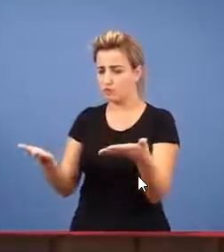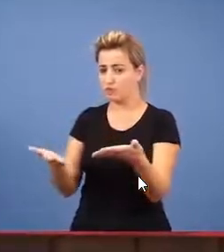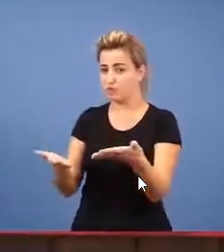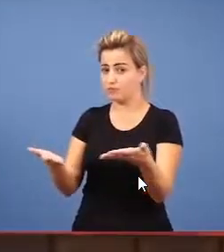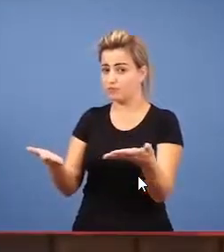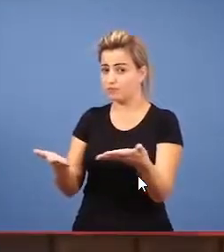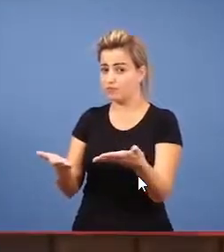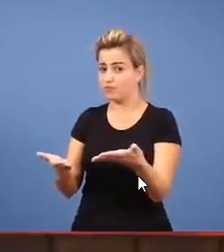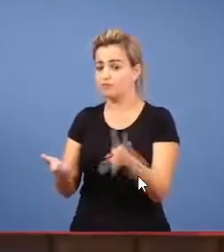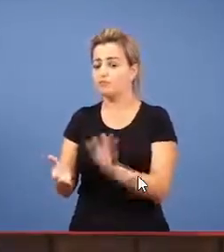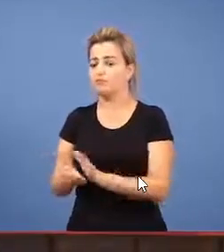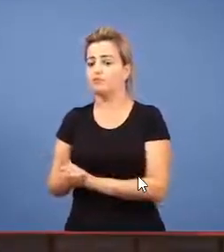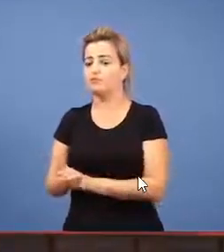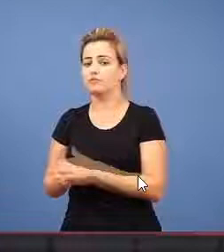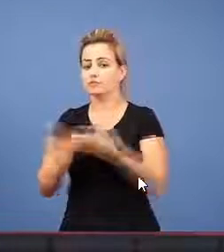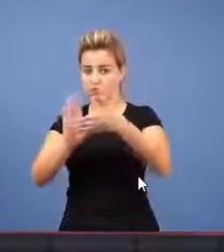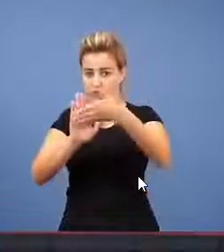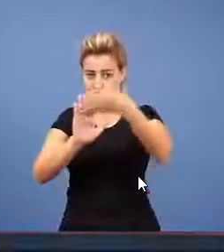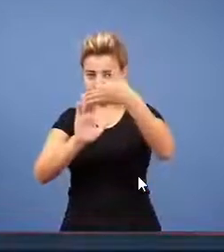Pray now.